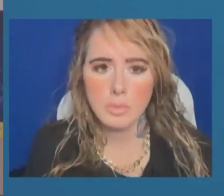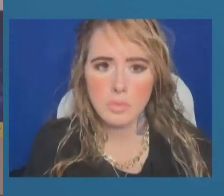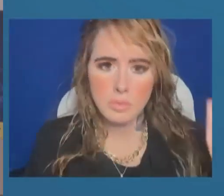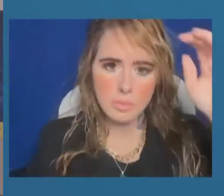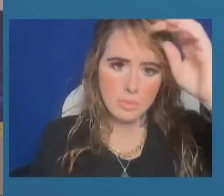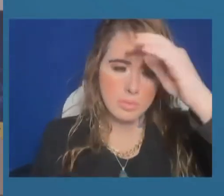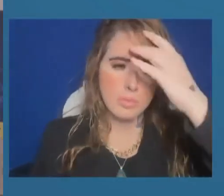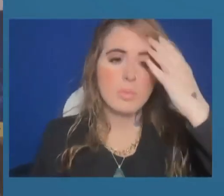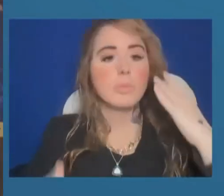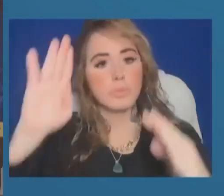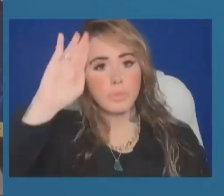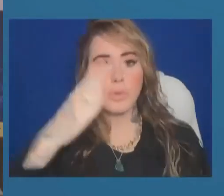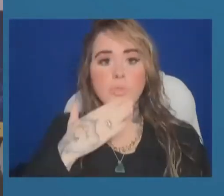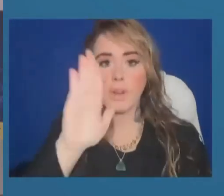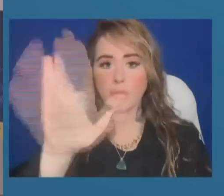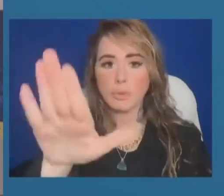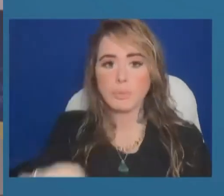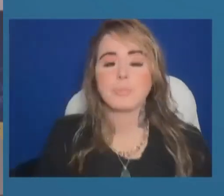Good afternoon.